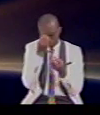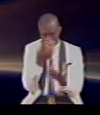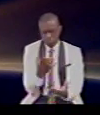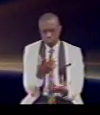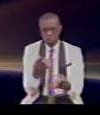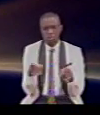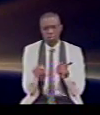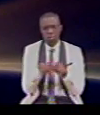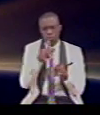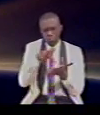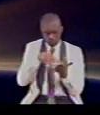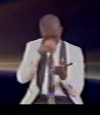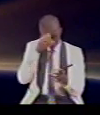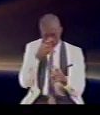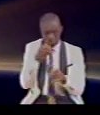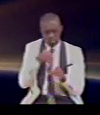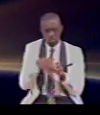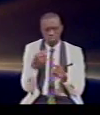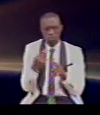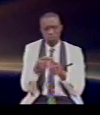word of God.